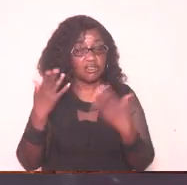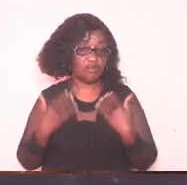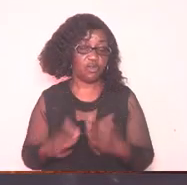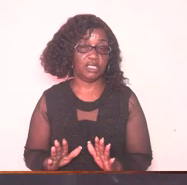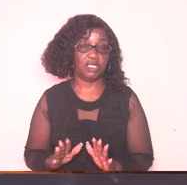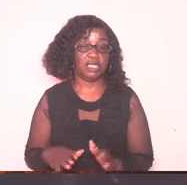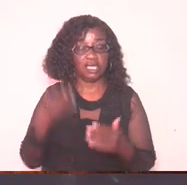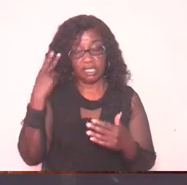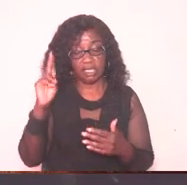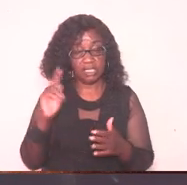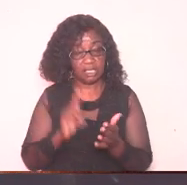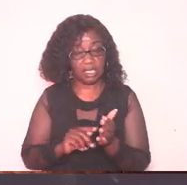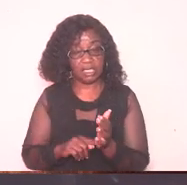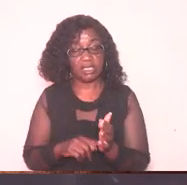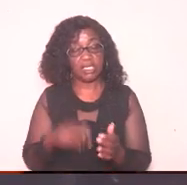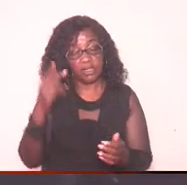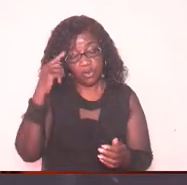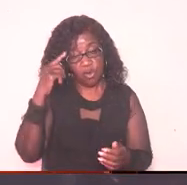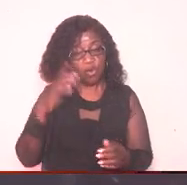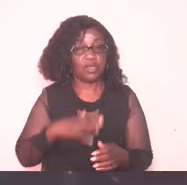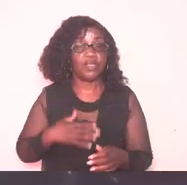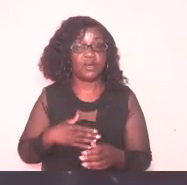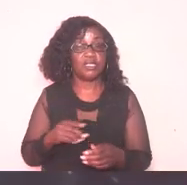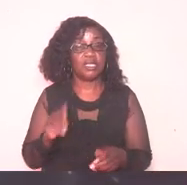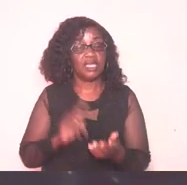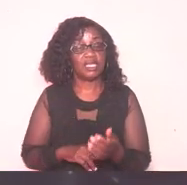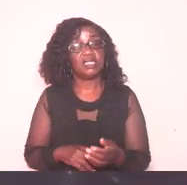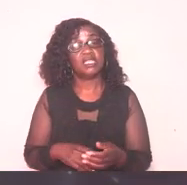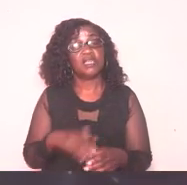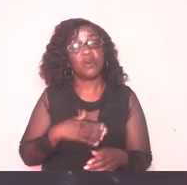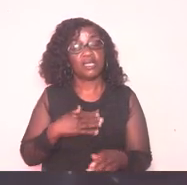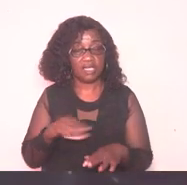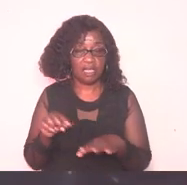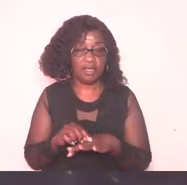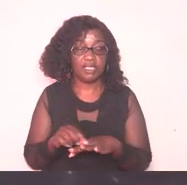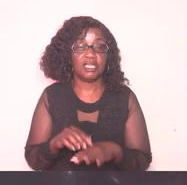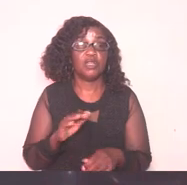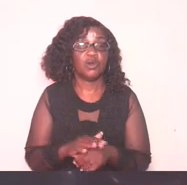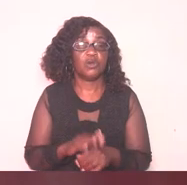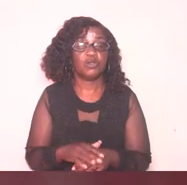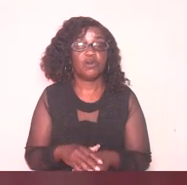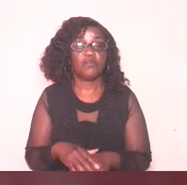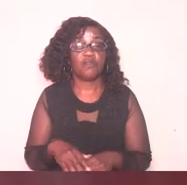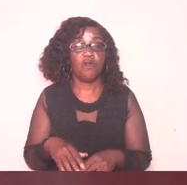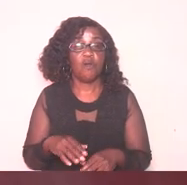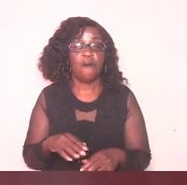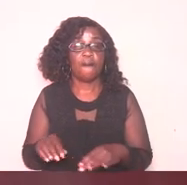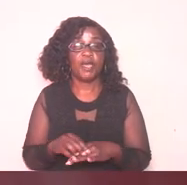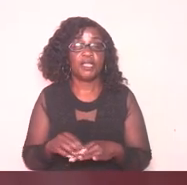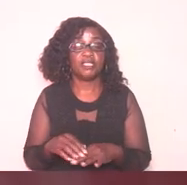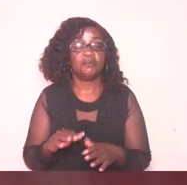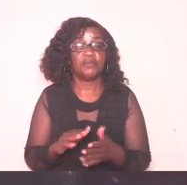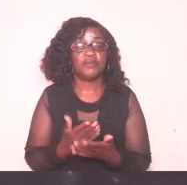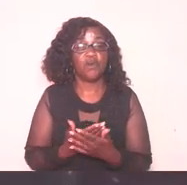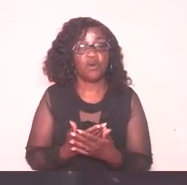their sexuality. They know what they prefer, and then they become ready for marriage. At the end of the day, many marriages are suffering because people get into marriage without